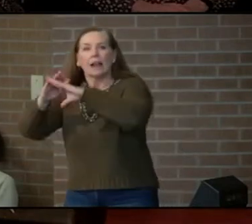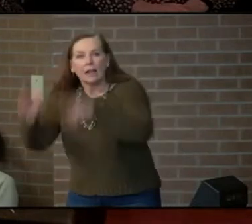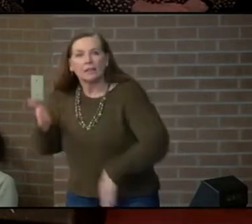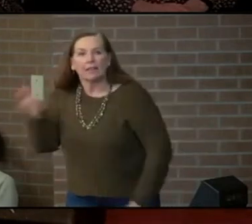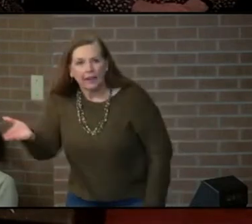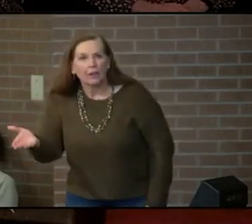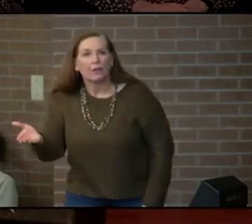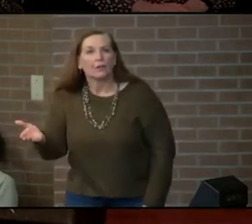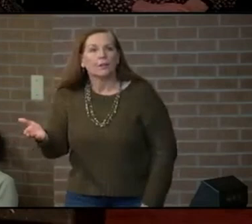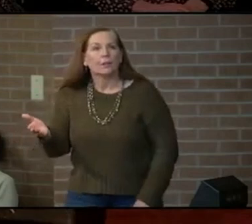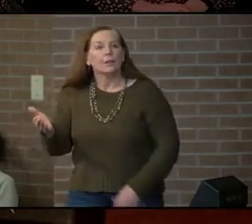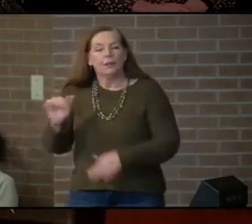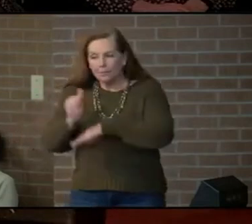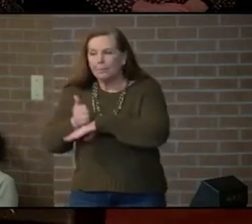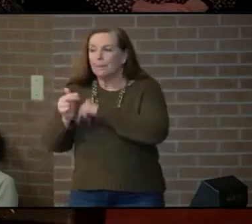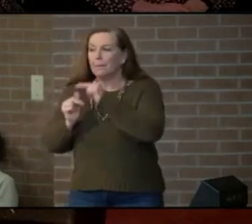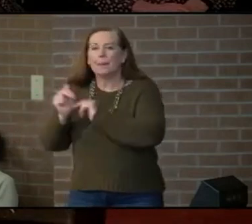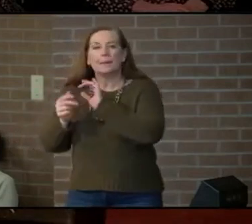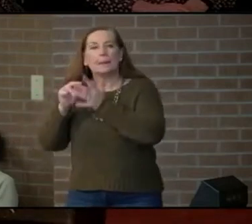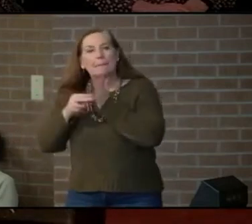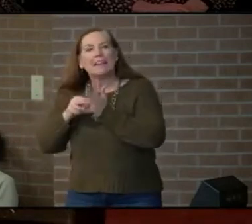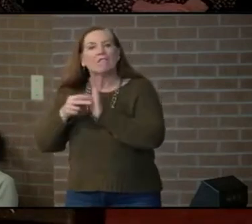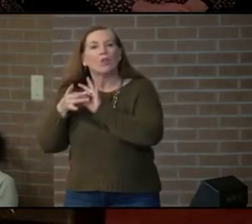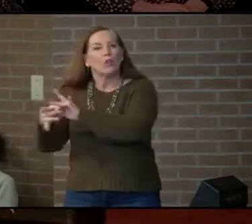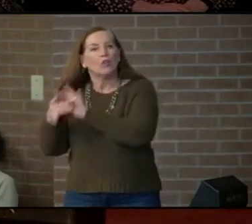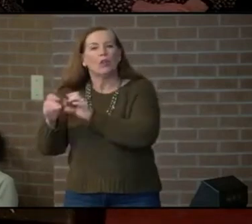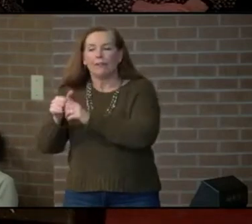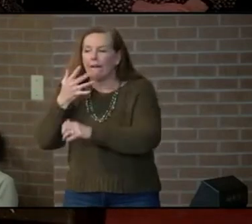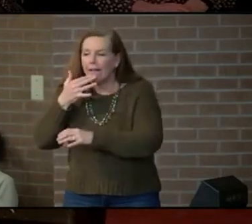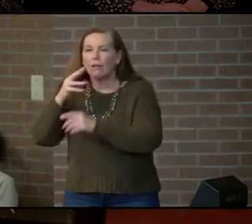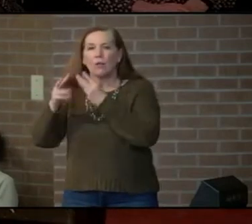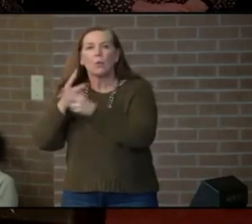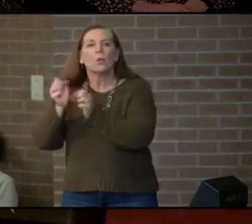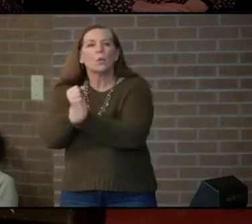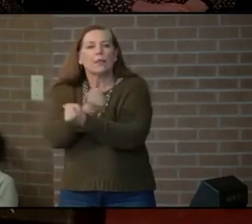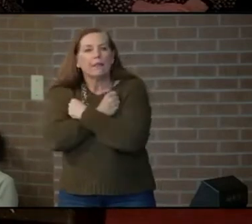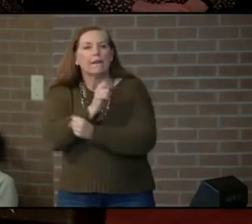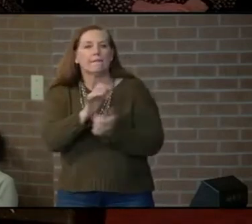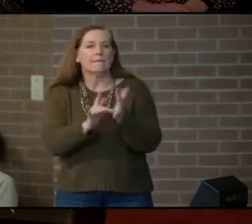Building meaningful relationships that color the world with the love of Jesus.